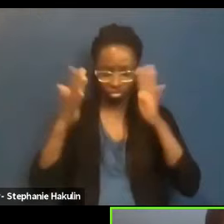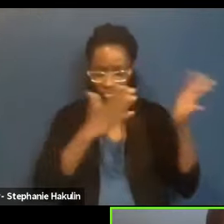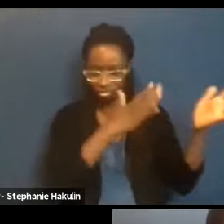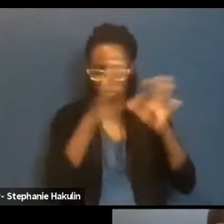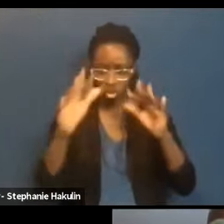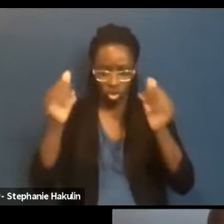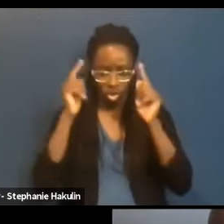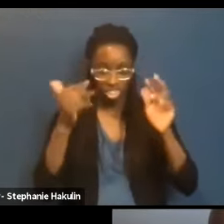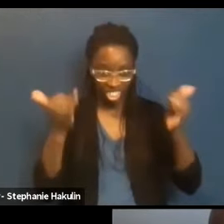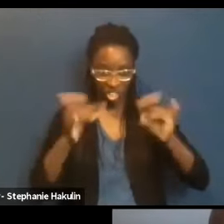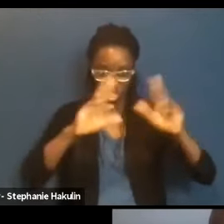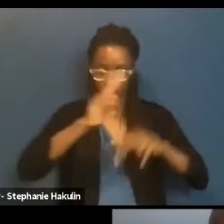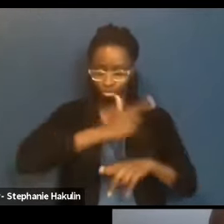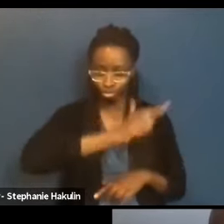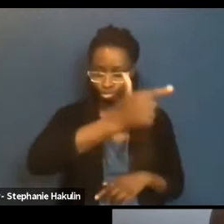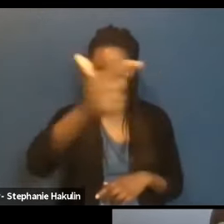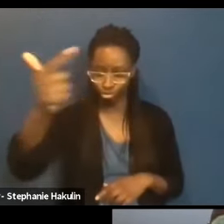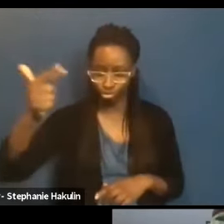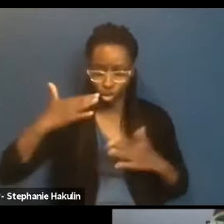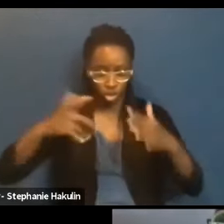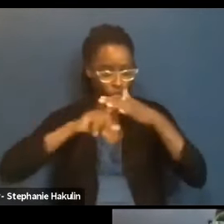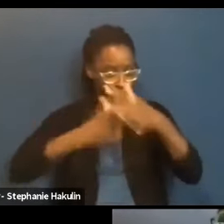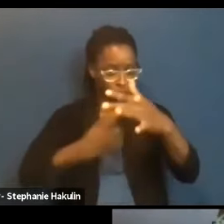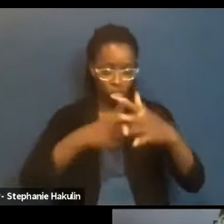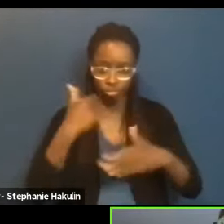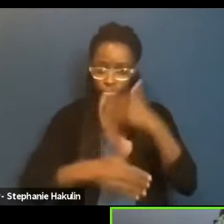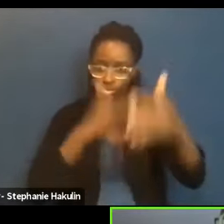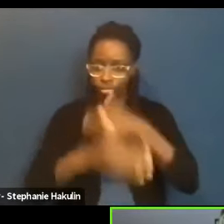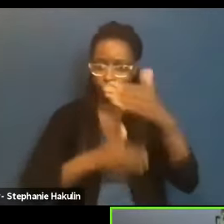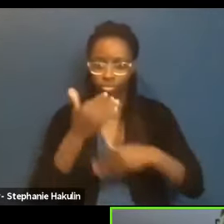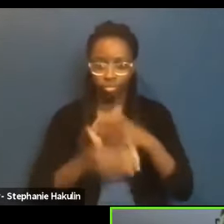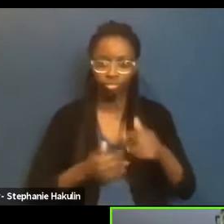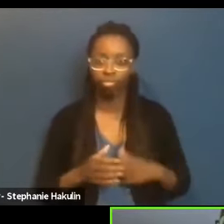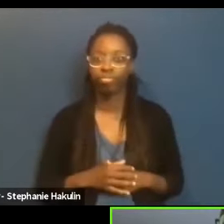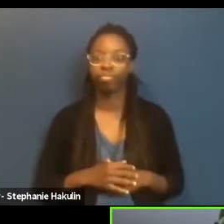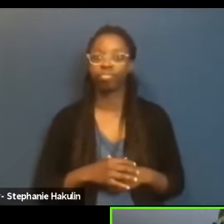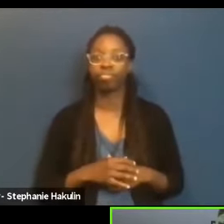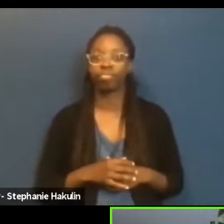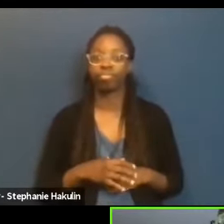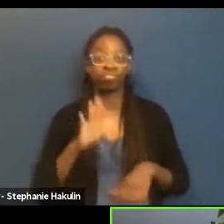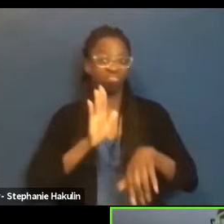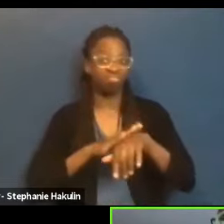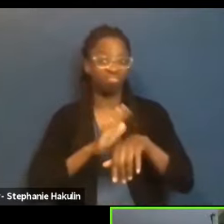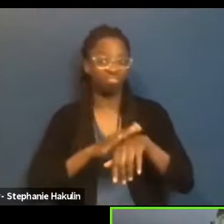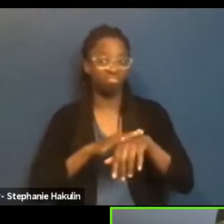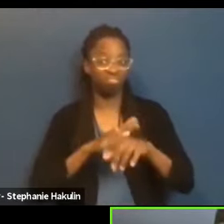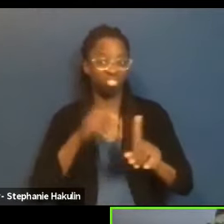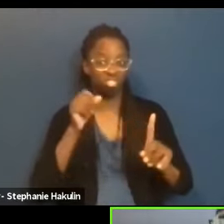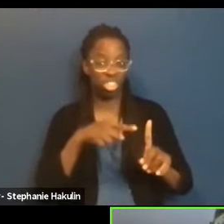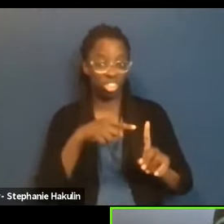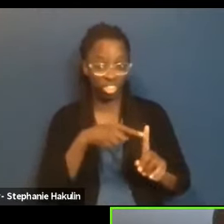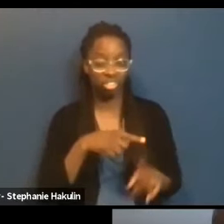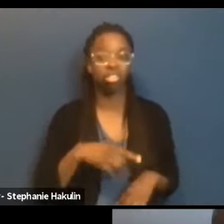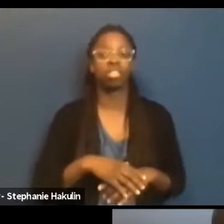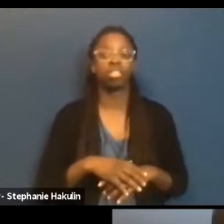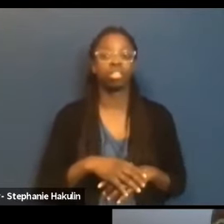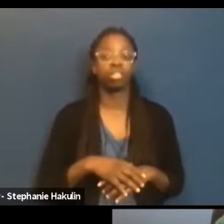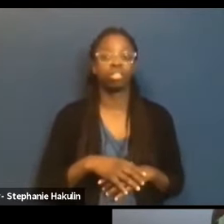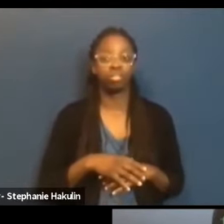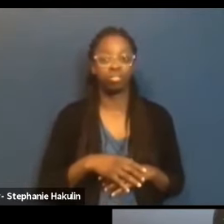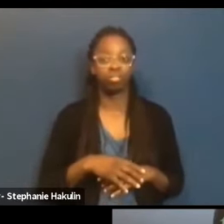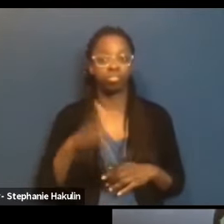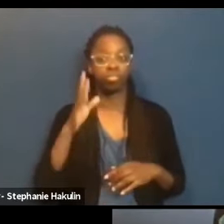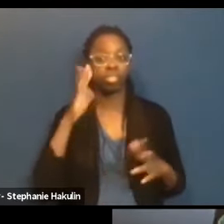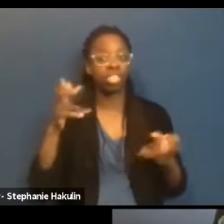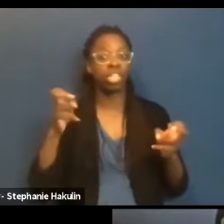things. Content warnings. Before we go any further, I would like to let you know that this event is free of censorship. You